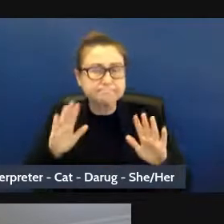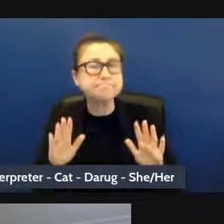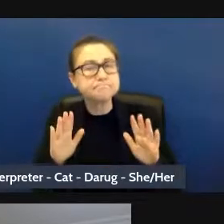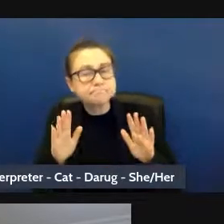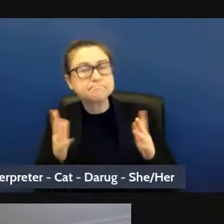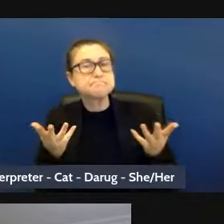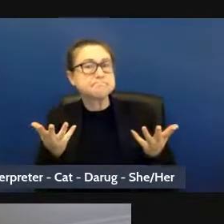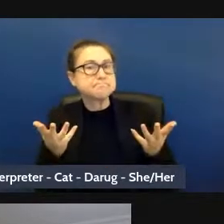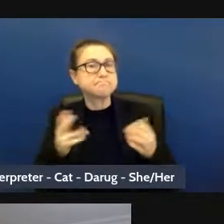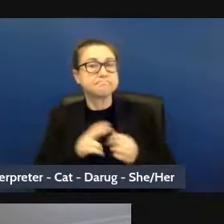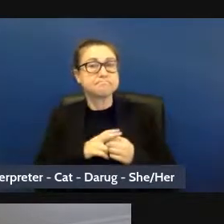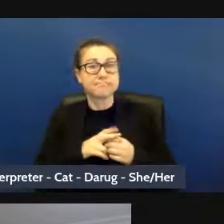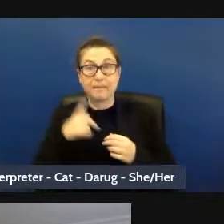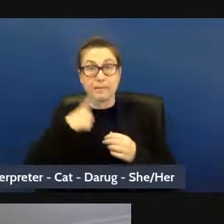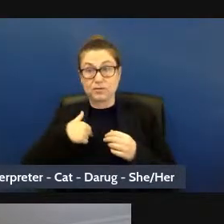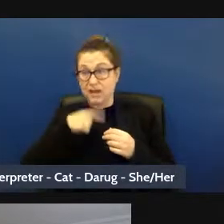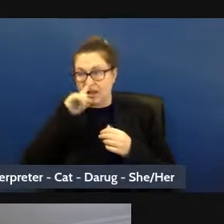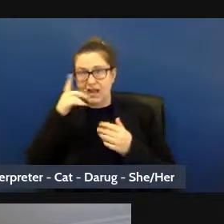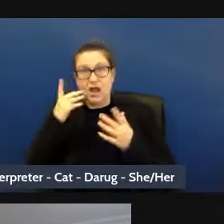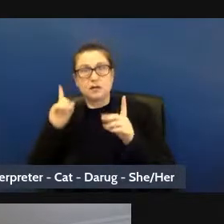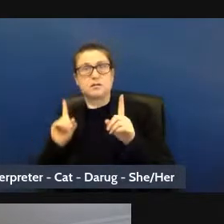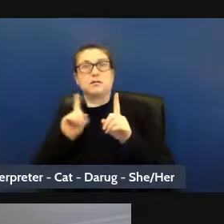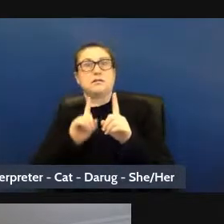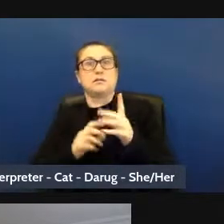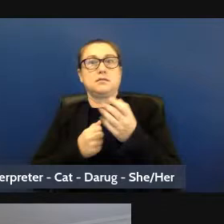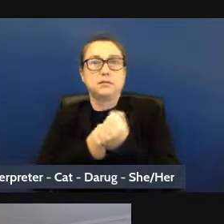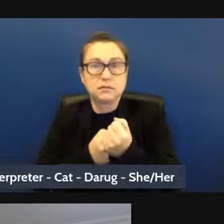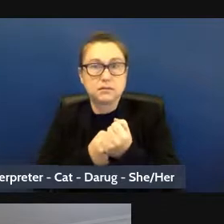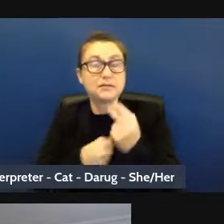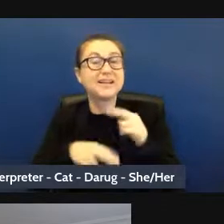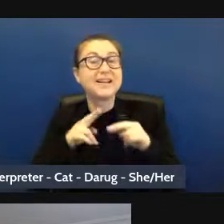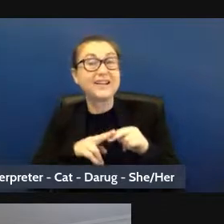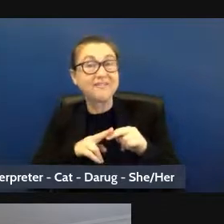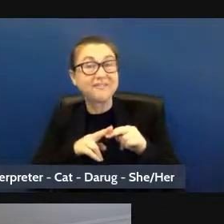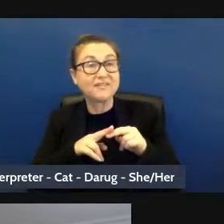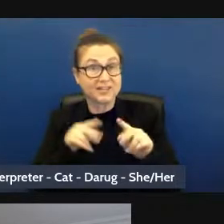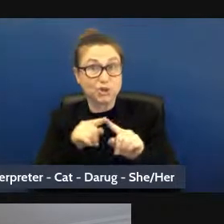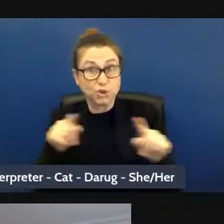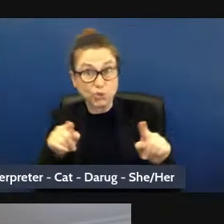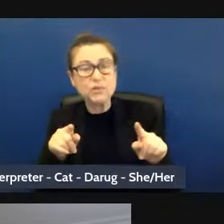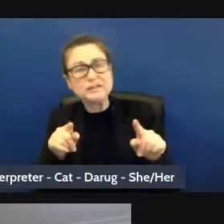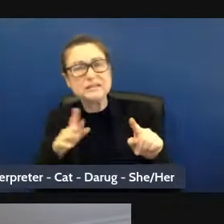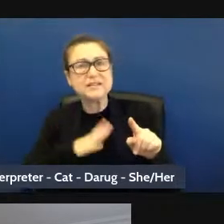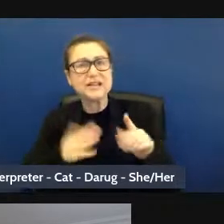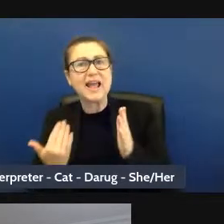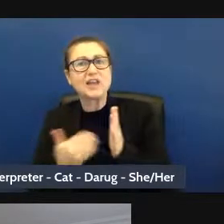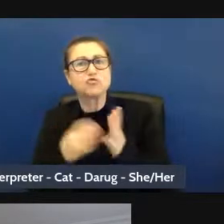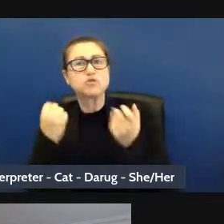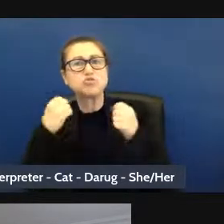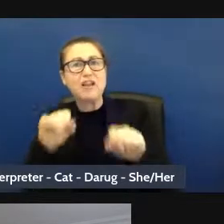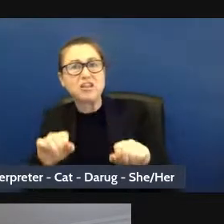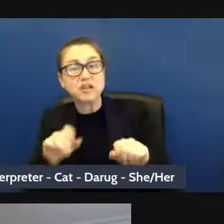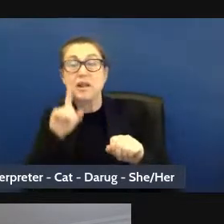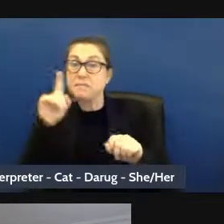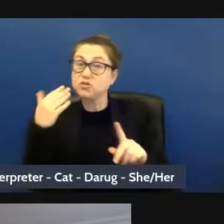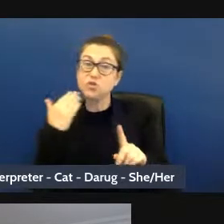going to be looking at that, we might have to put in some other strategies around that. But it's worked really